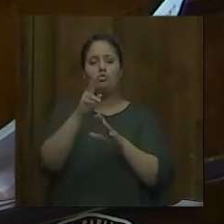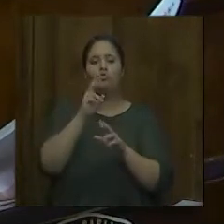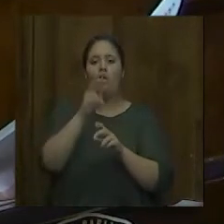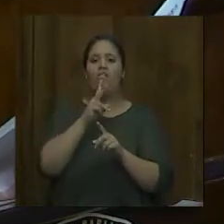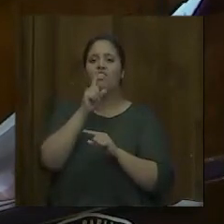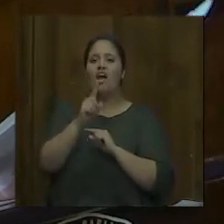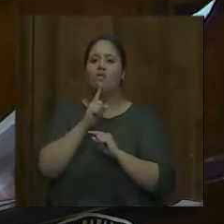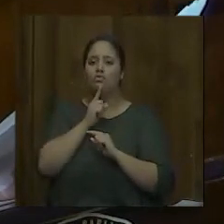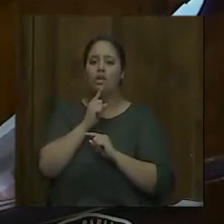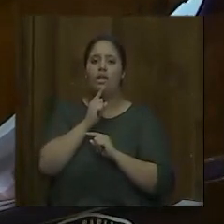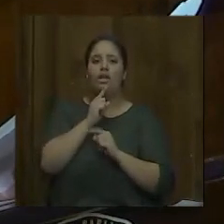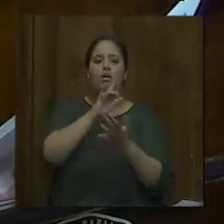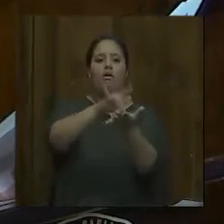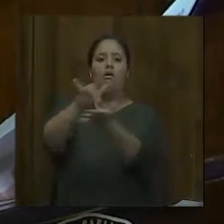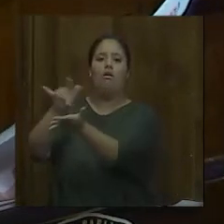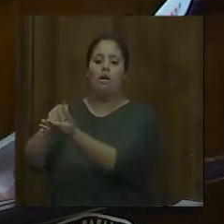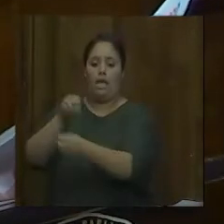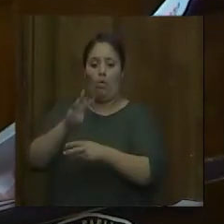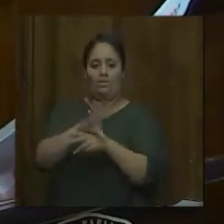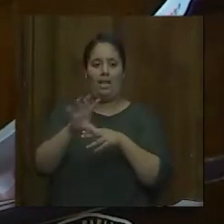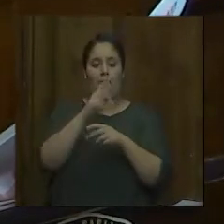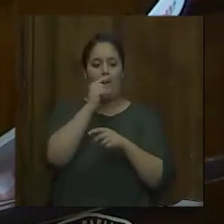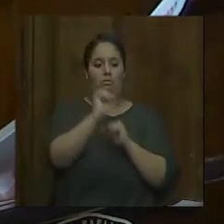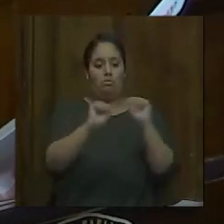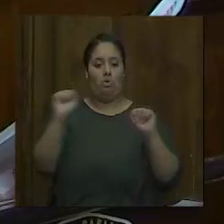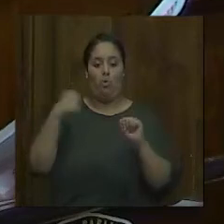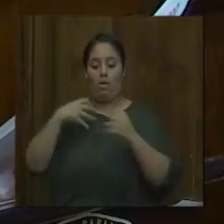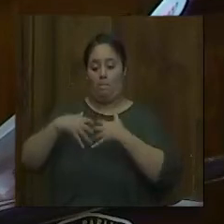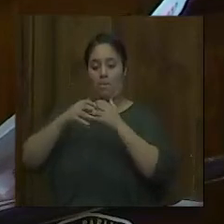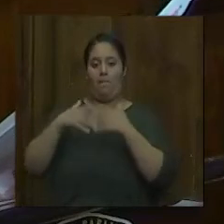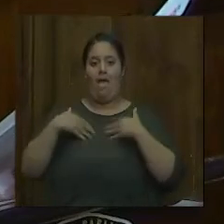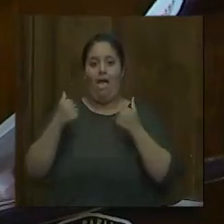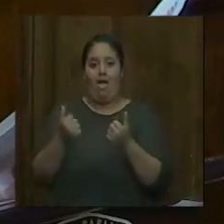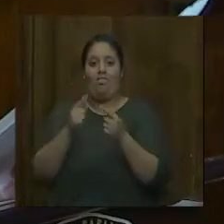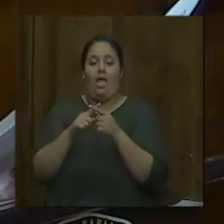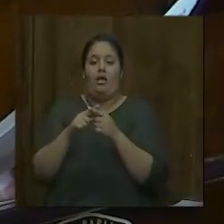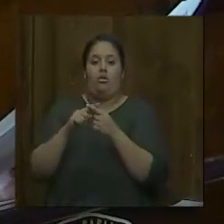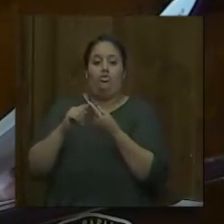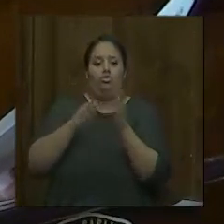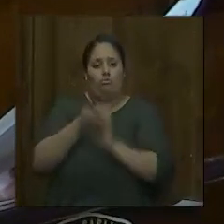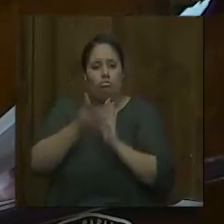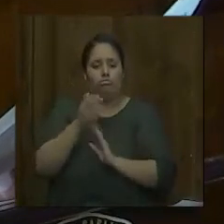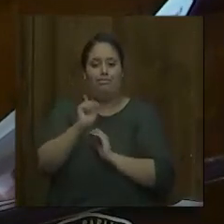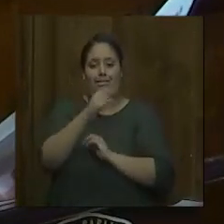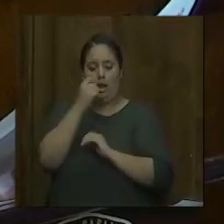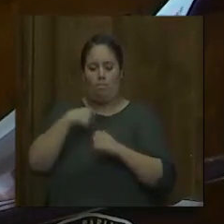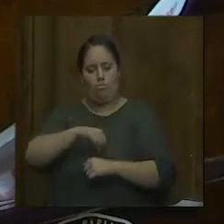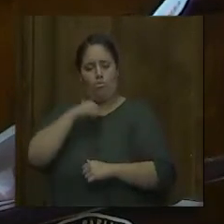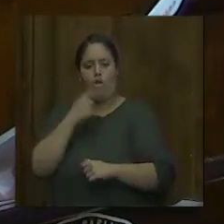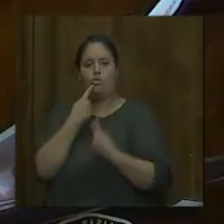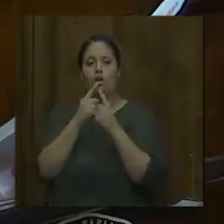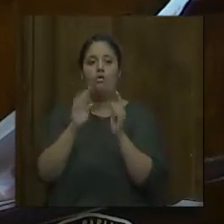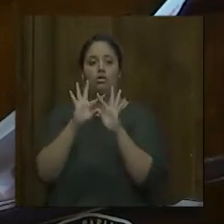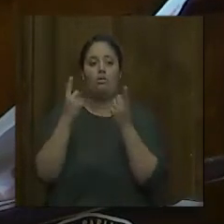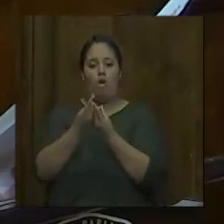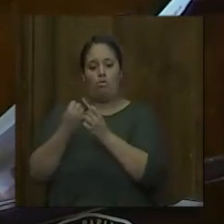geographical names in the province of the Western Cape. In order to establish how communities feel about these names, I am proud to announce that the department